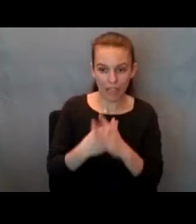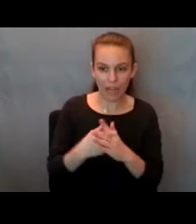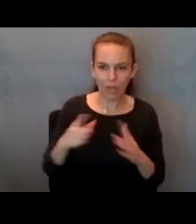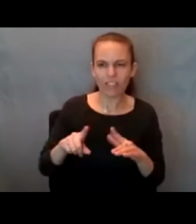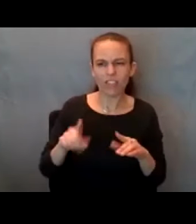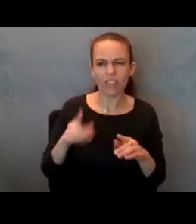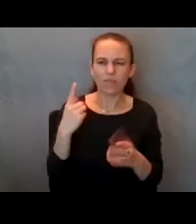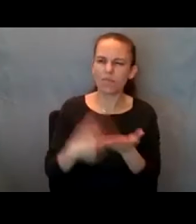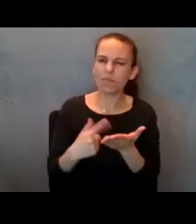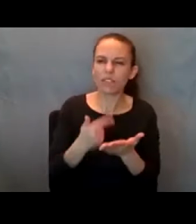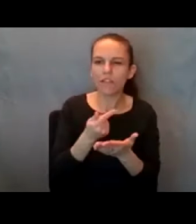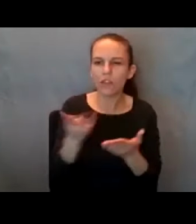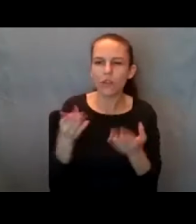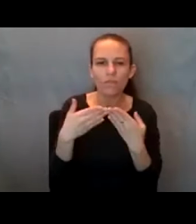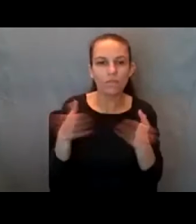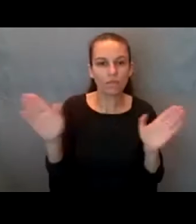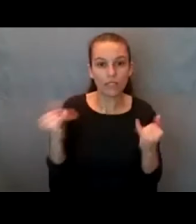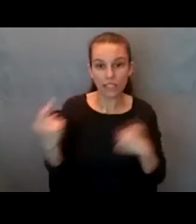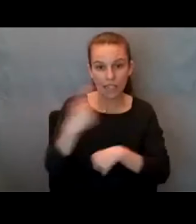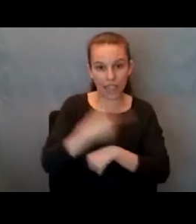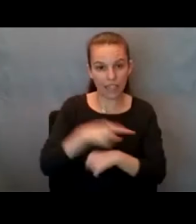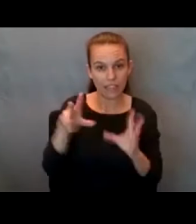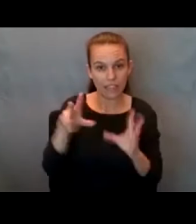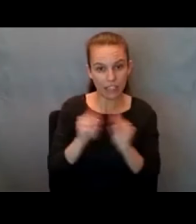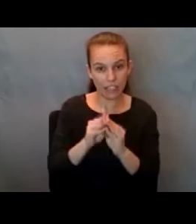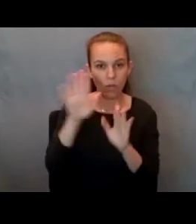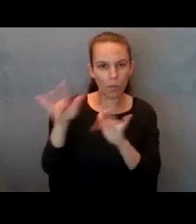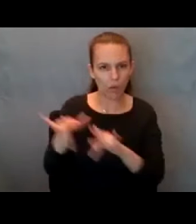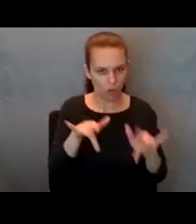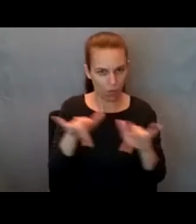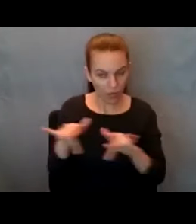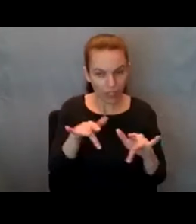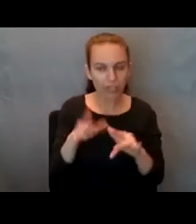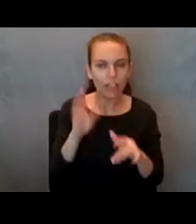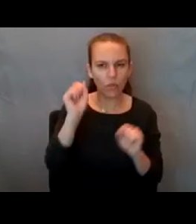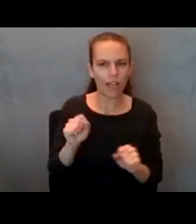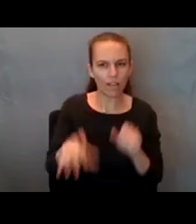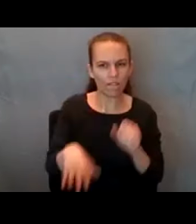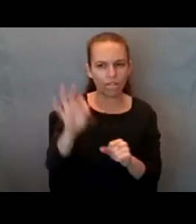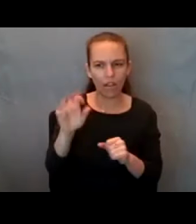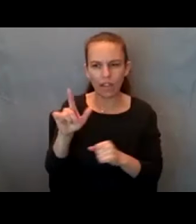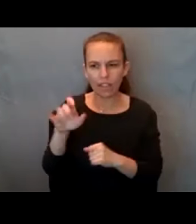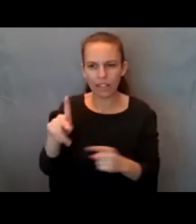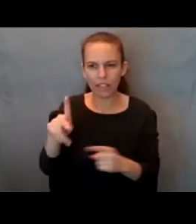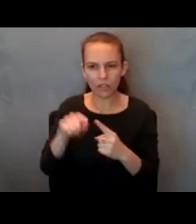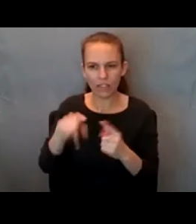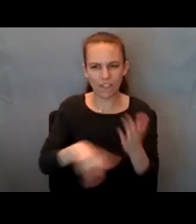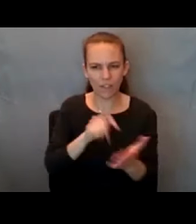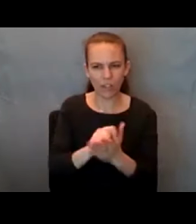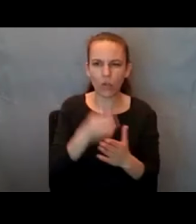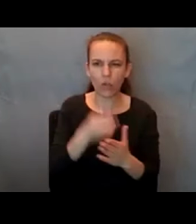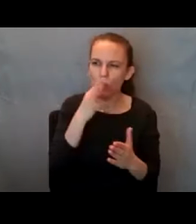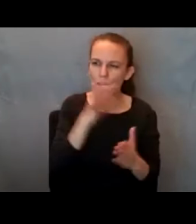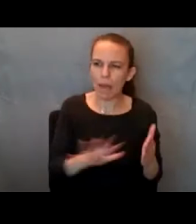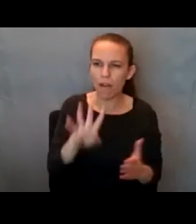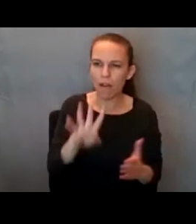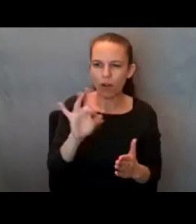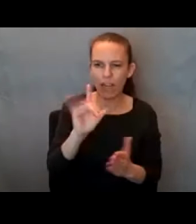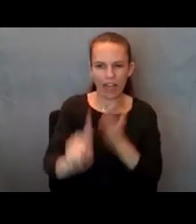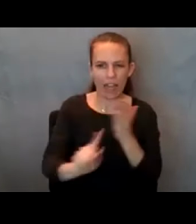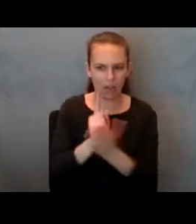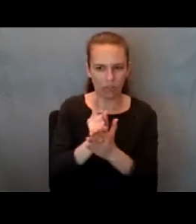be recorded, and you'll be able to find links to the video within about 48 hours. They'll be posted on our website.